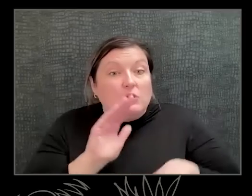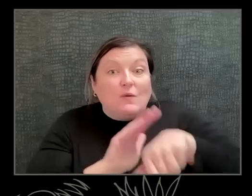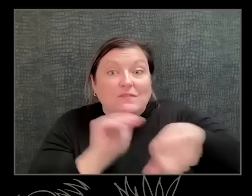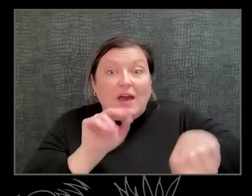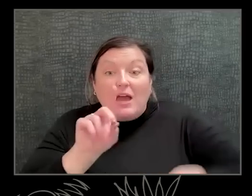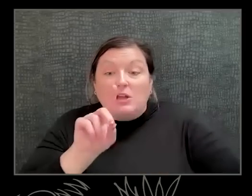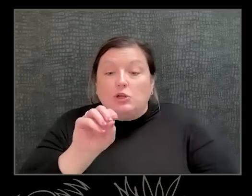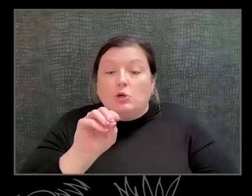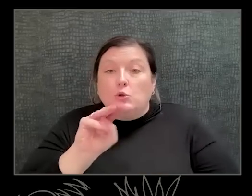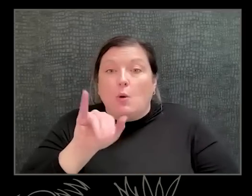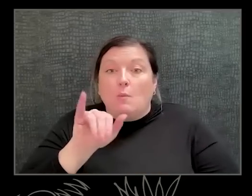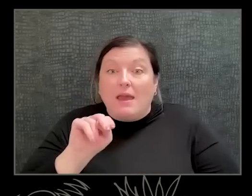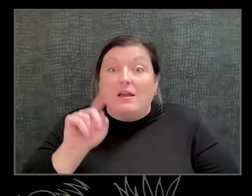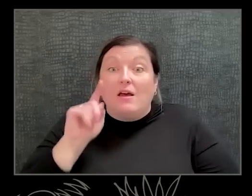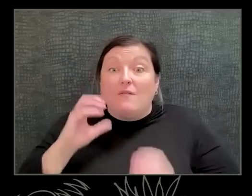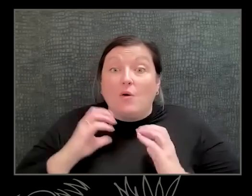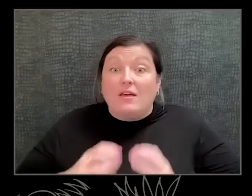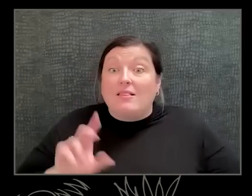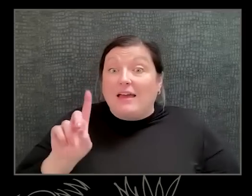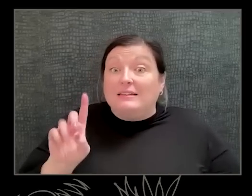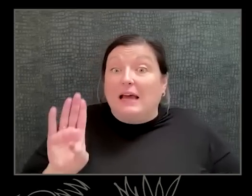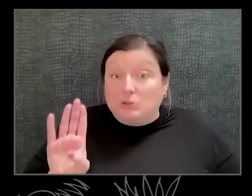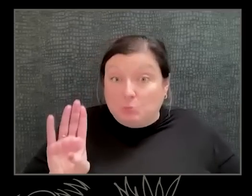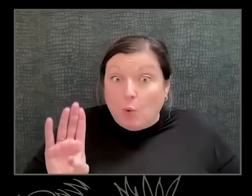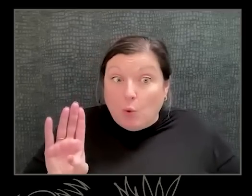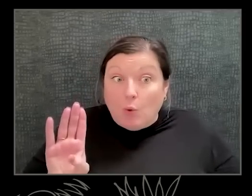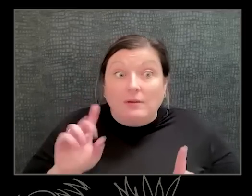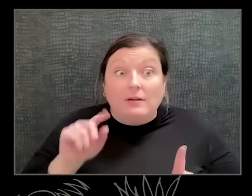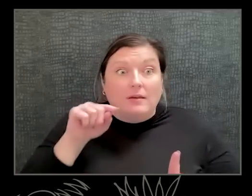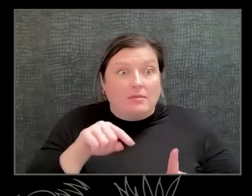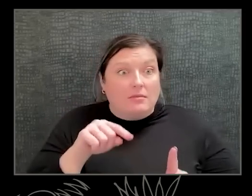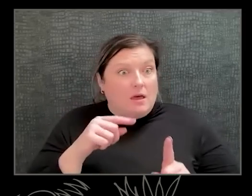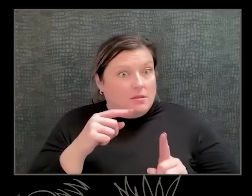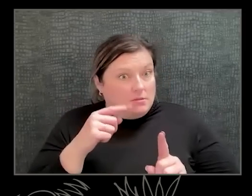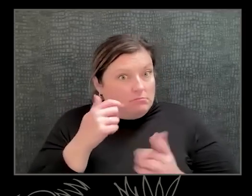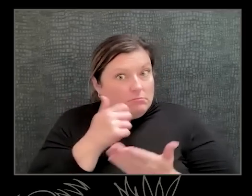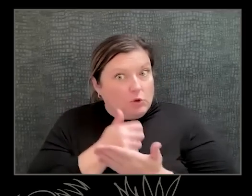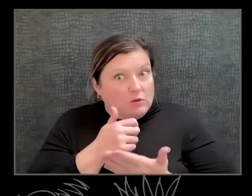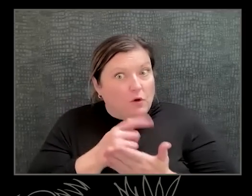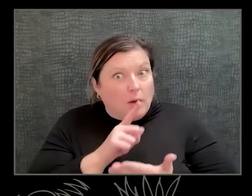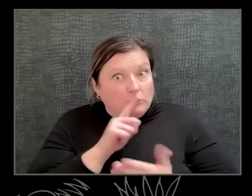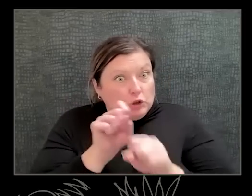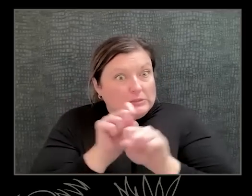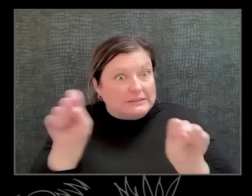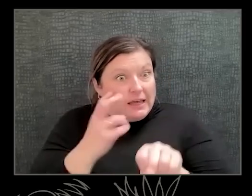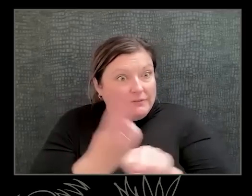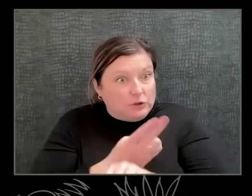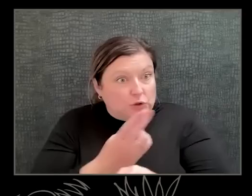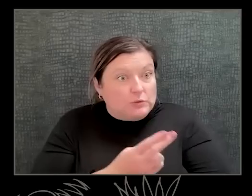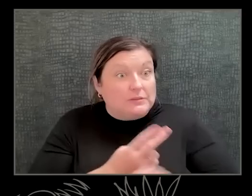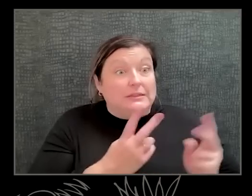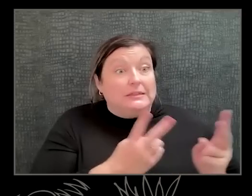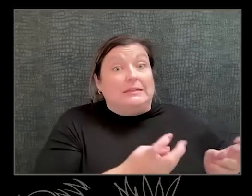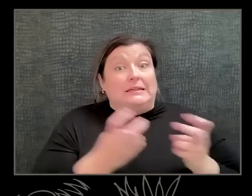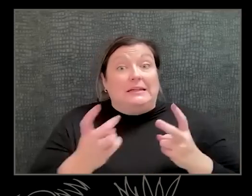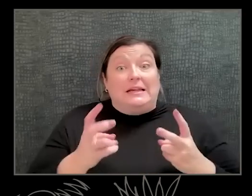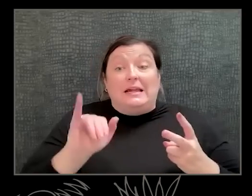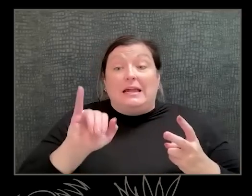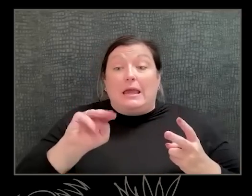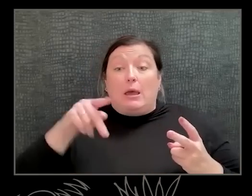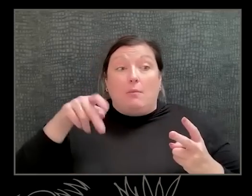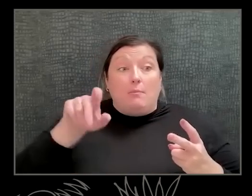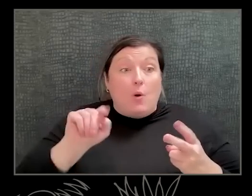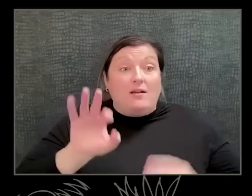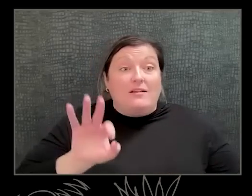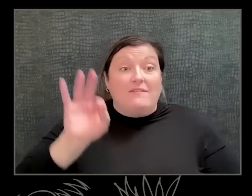client dashboard. This looks useful. I'm sure it's safe to use. Import find domain for user